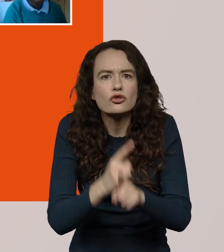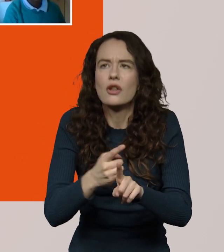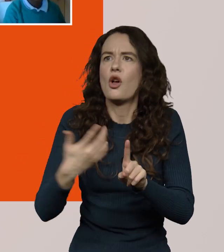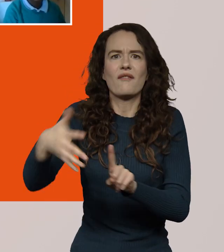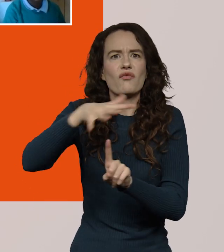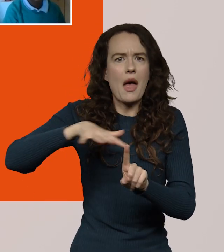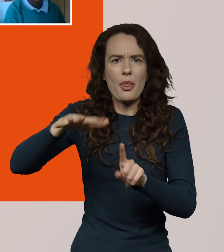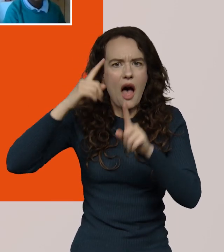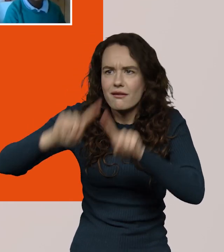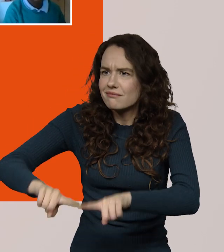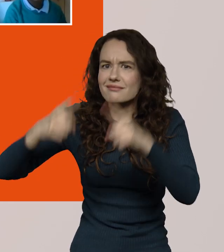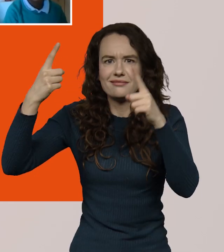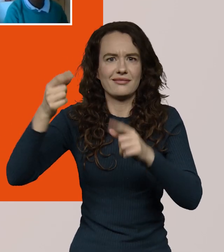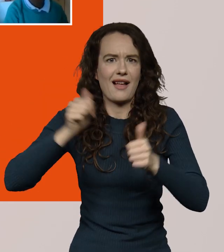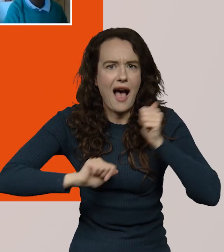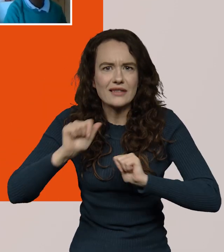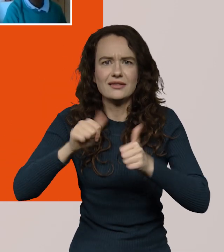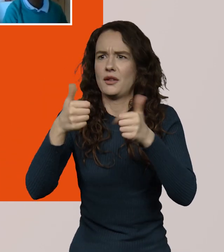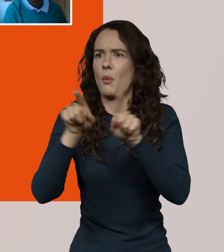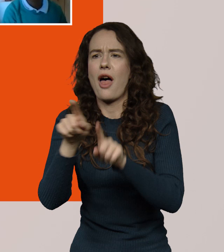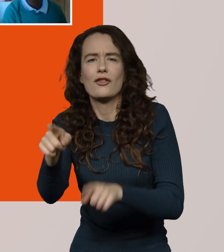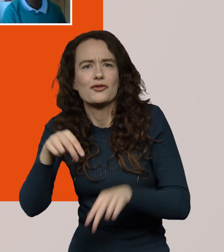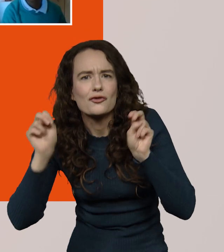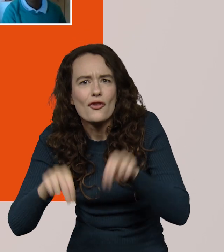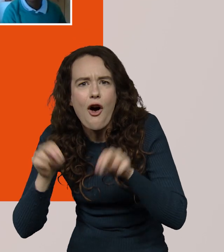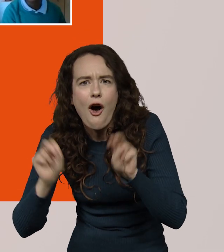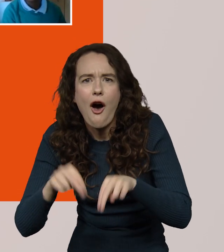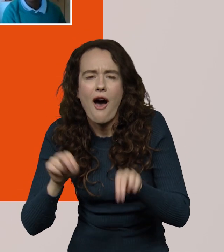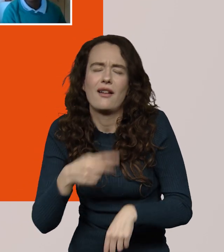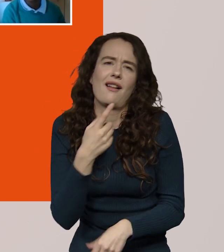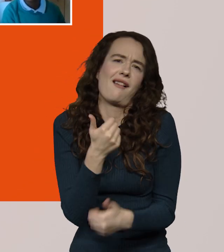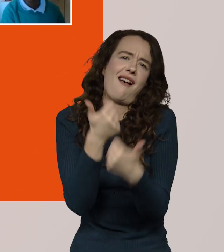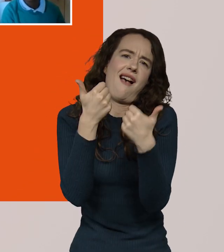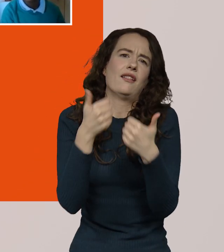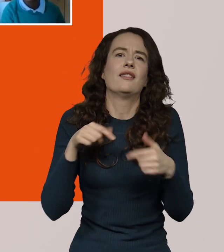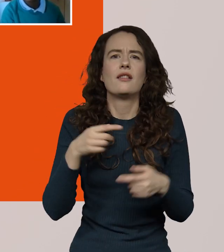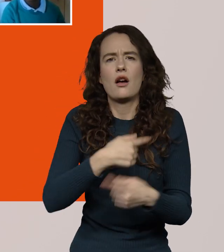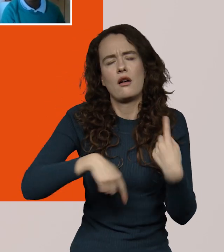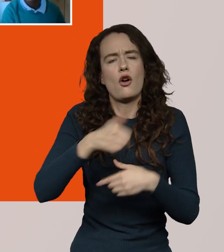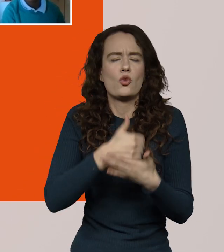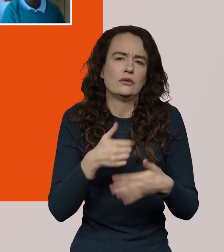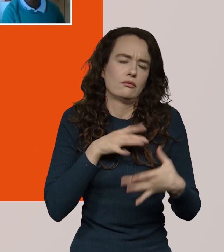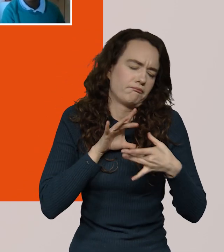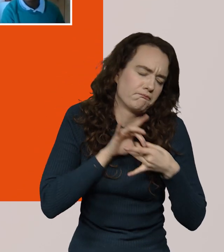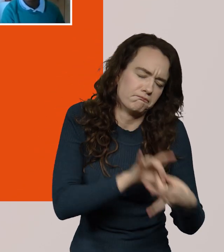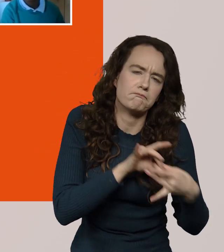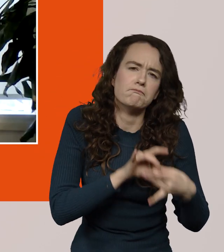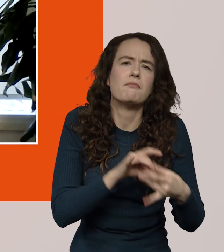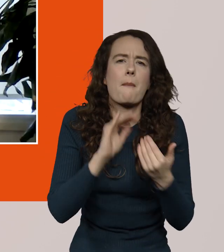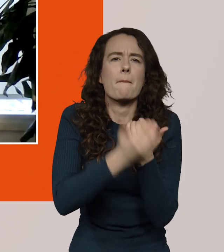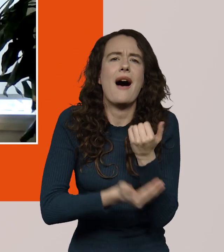inside your support balloon and why? I have put my mum because she supports me